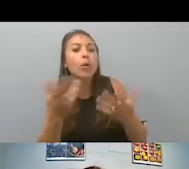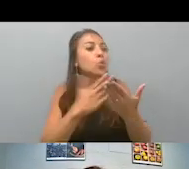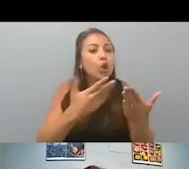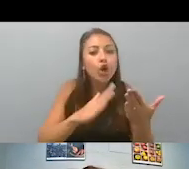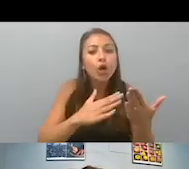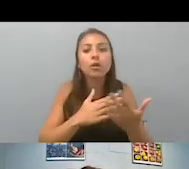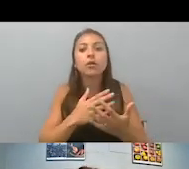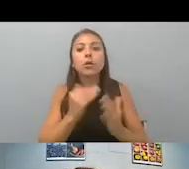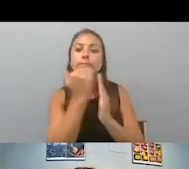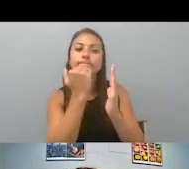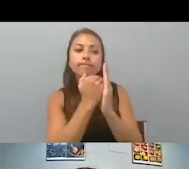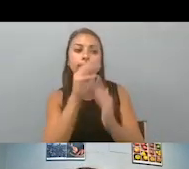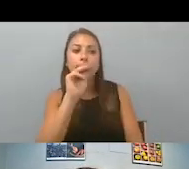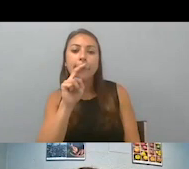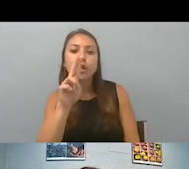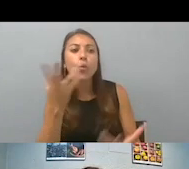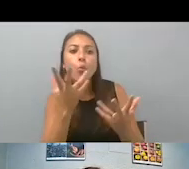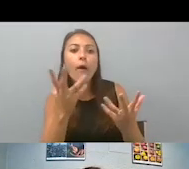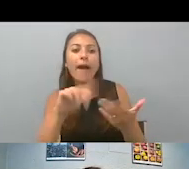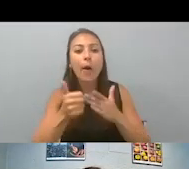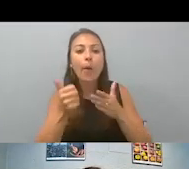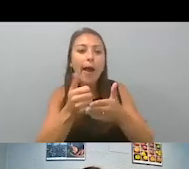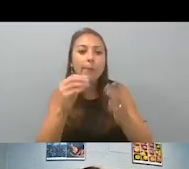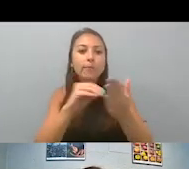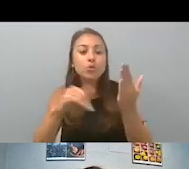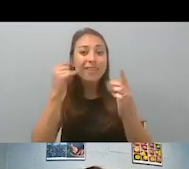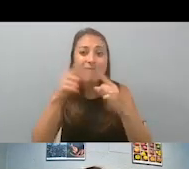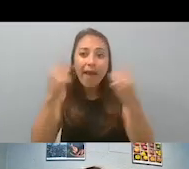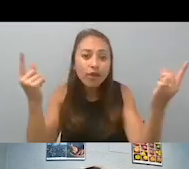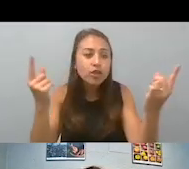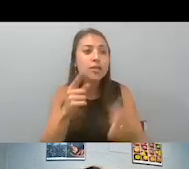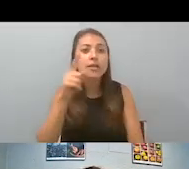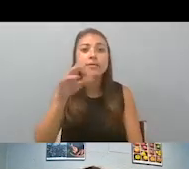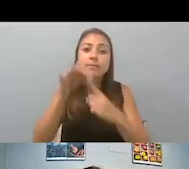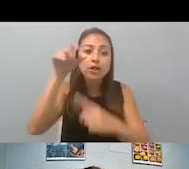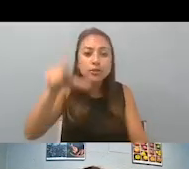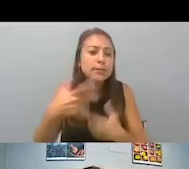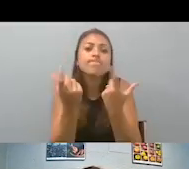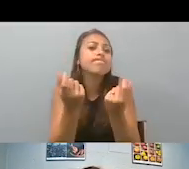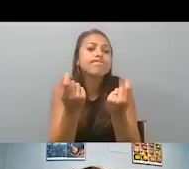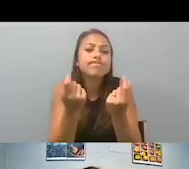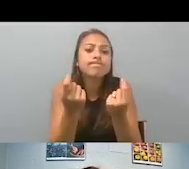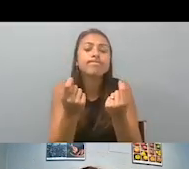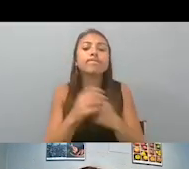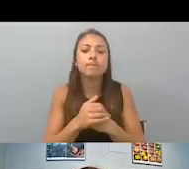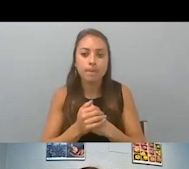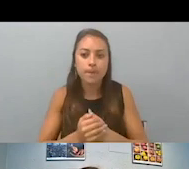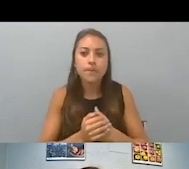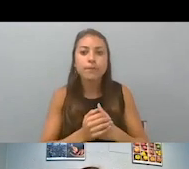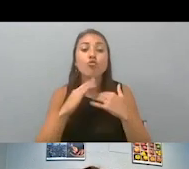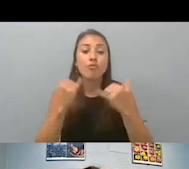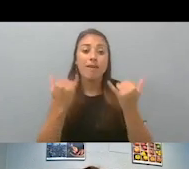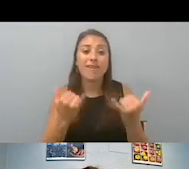on the menu? How do we help students who have allergies or special needs? We do have right now 3 of